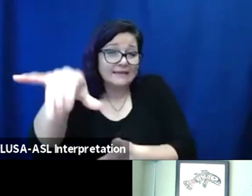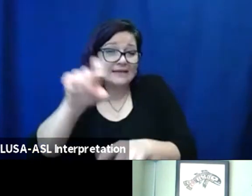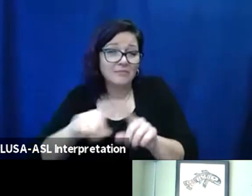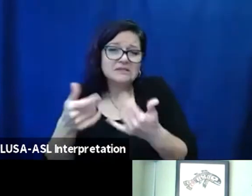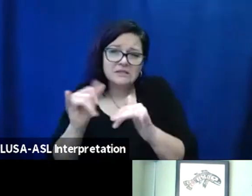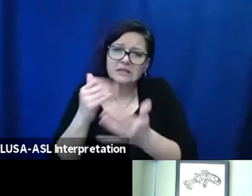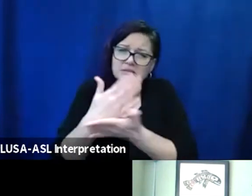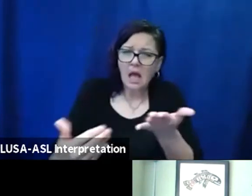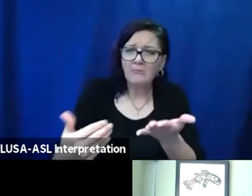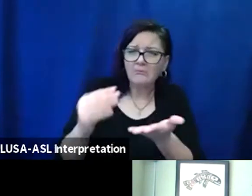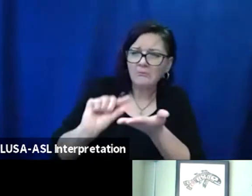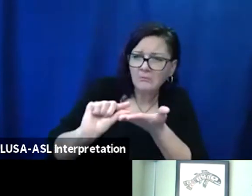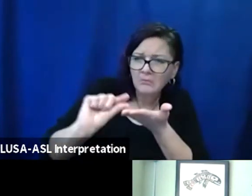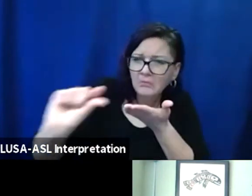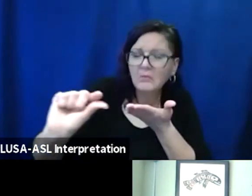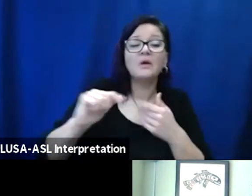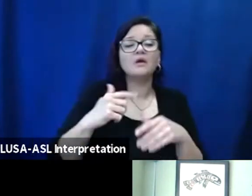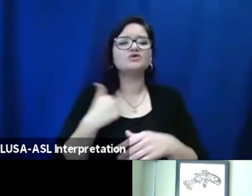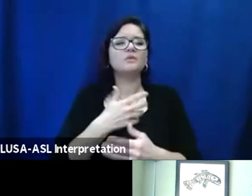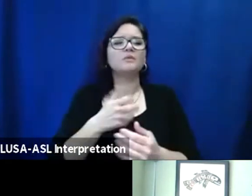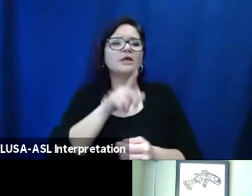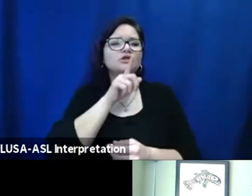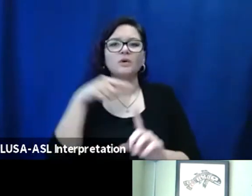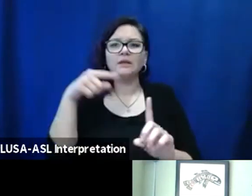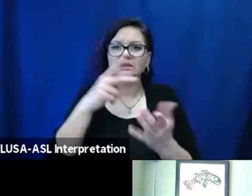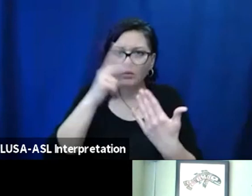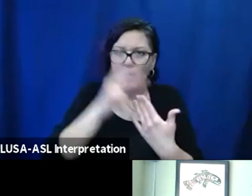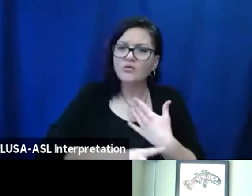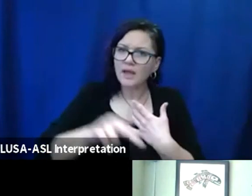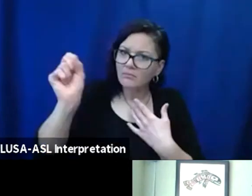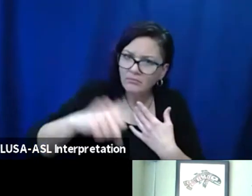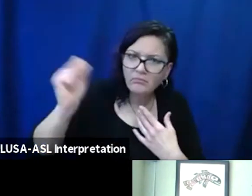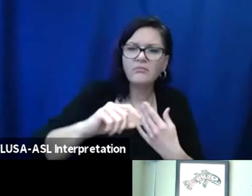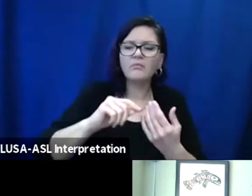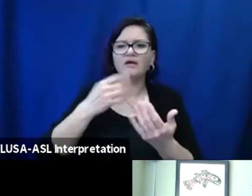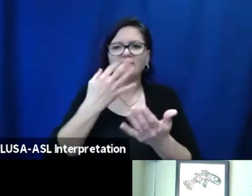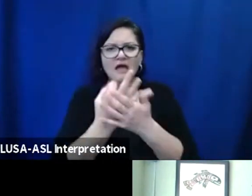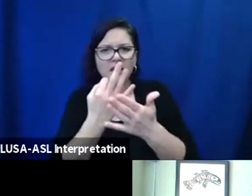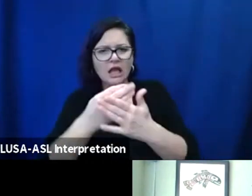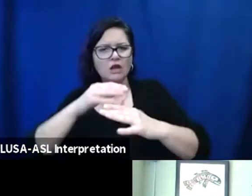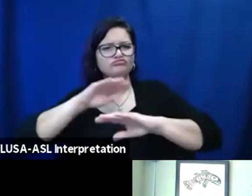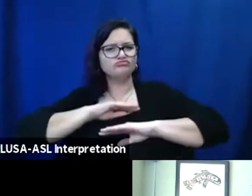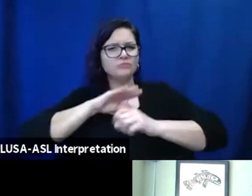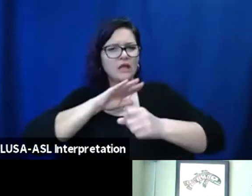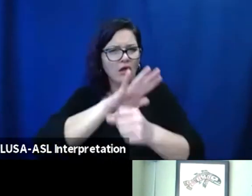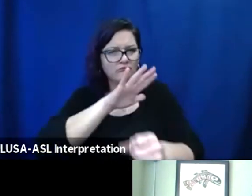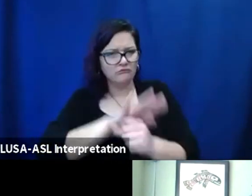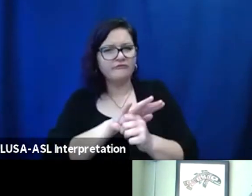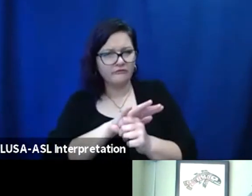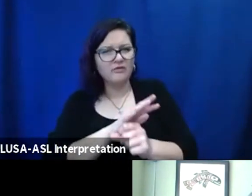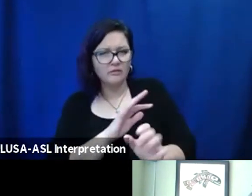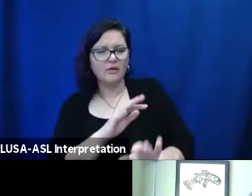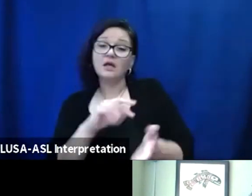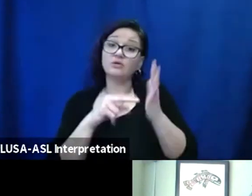We want to make sure that this program is funded adequately enough that we can